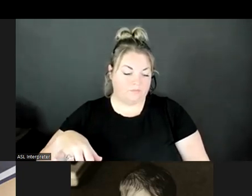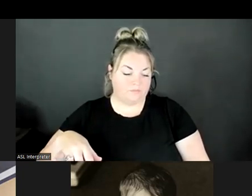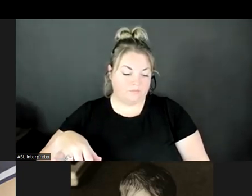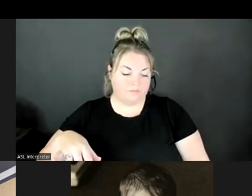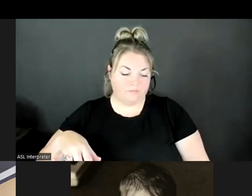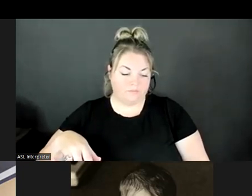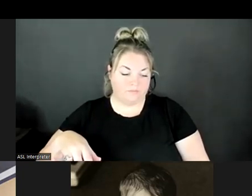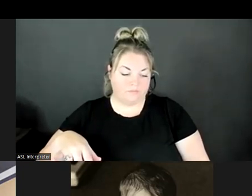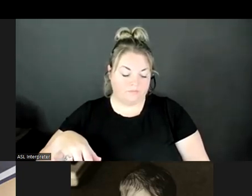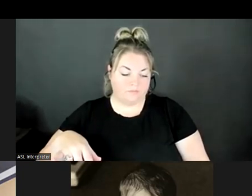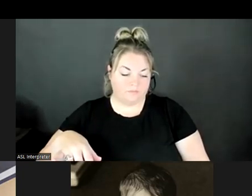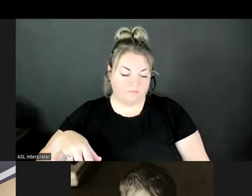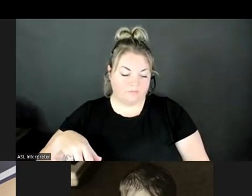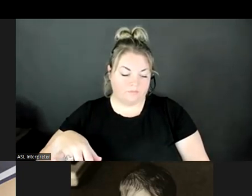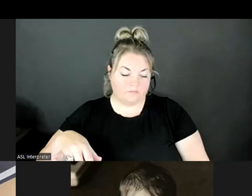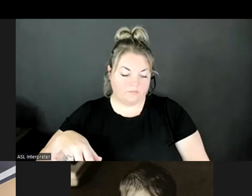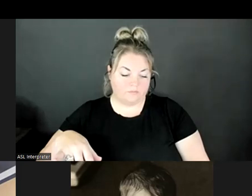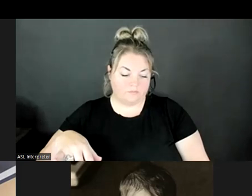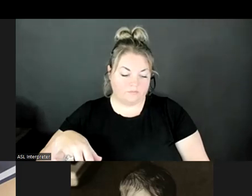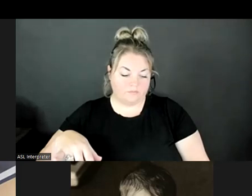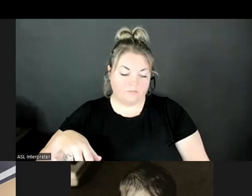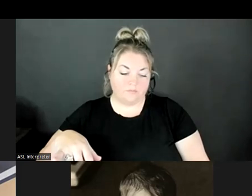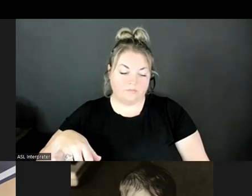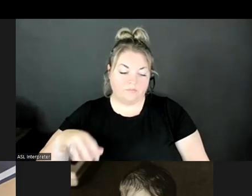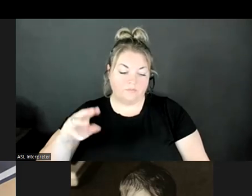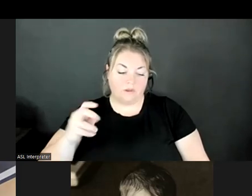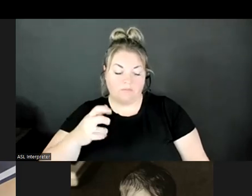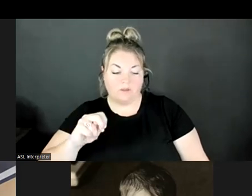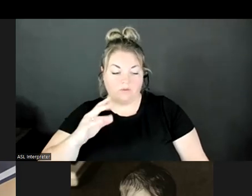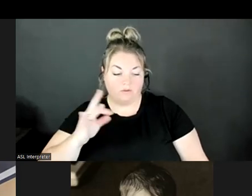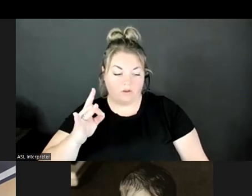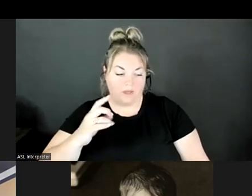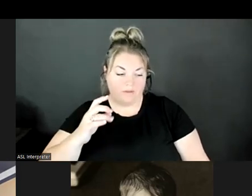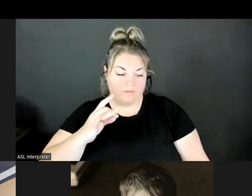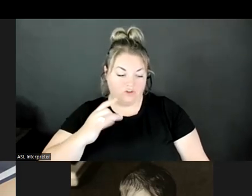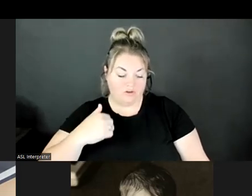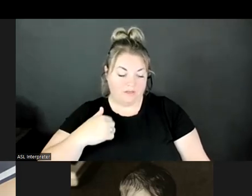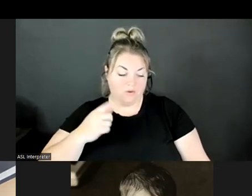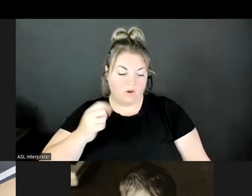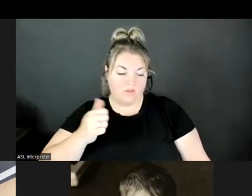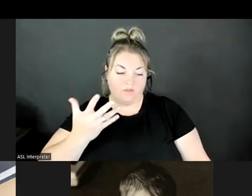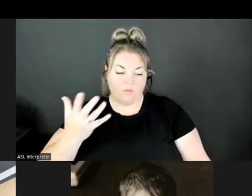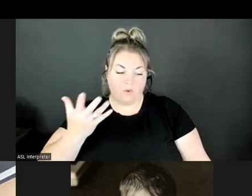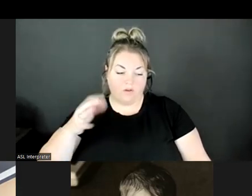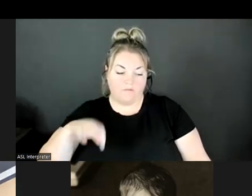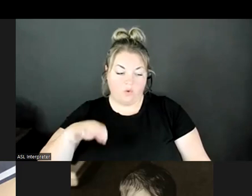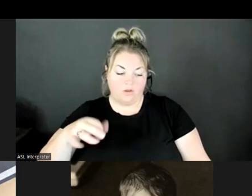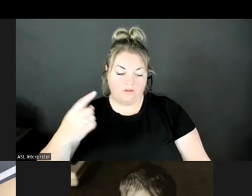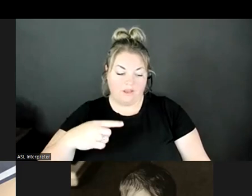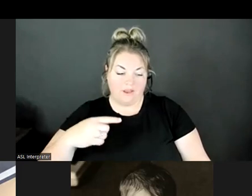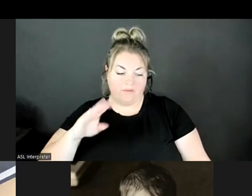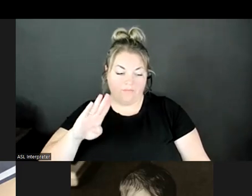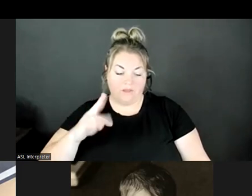There was one, so what Megan is talking about in terms of messaging me, there was one other thing we wanted to vote on today, which was the BHAAC